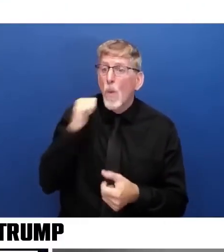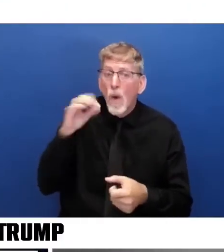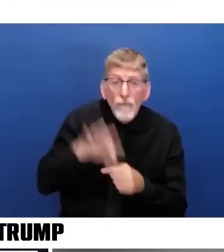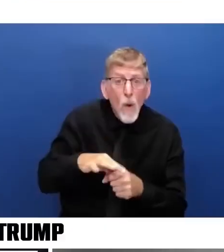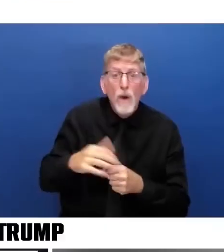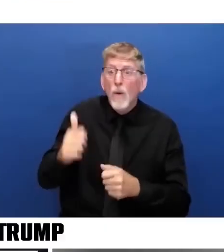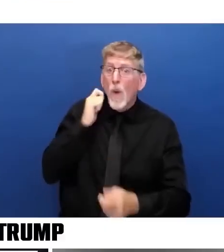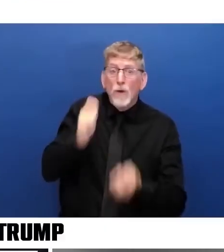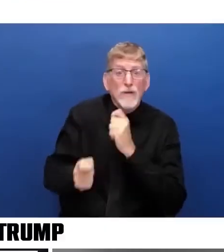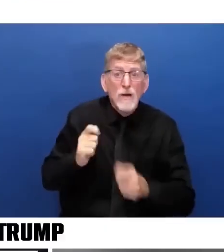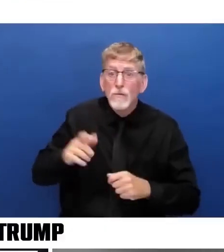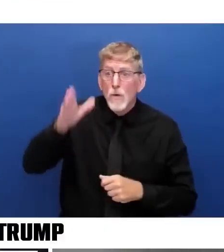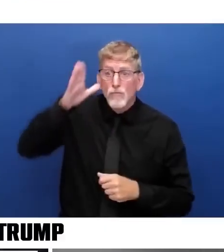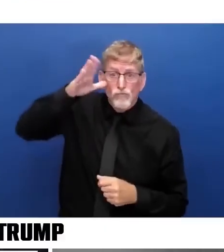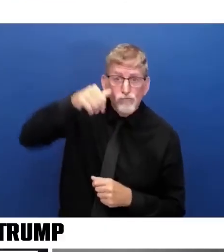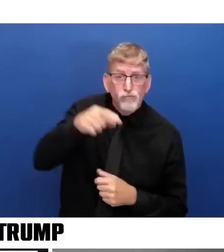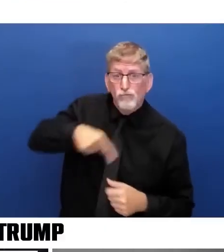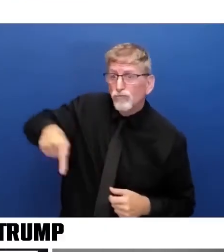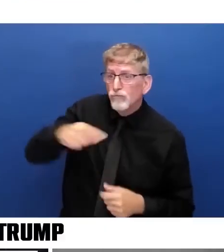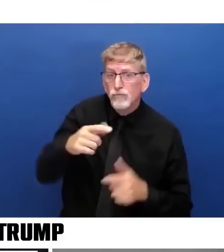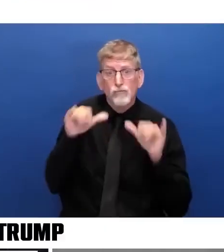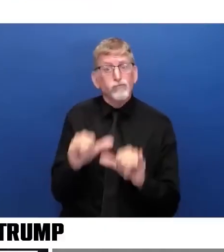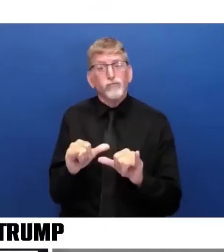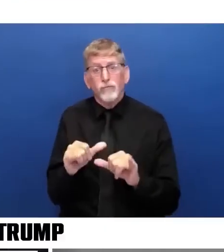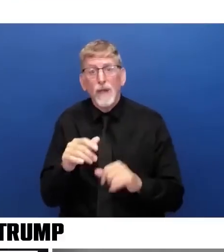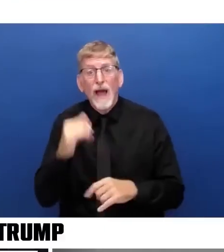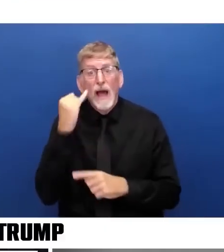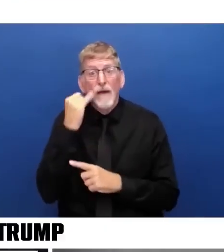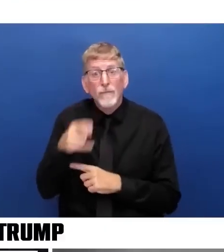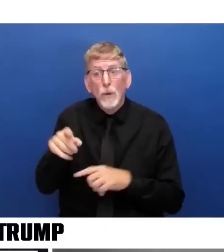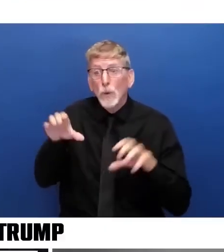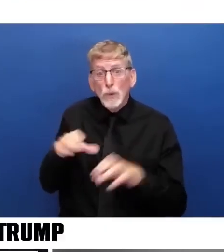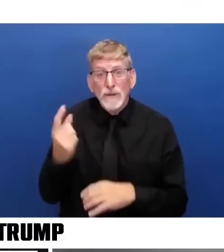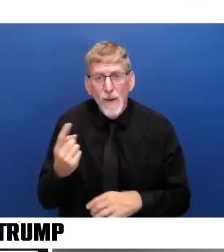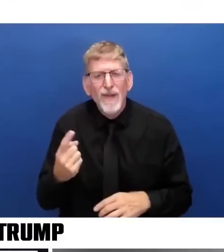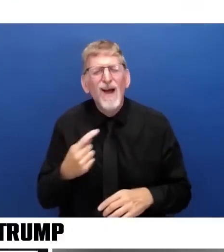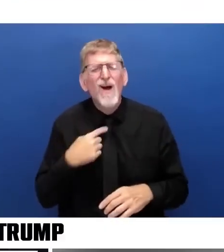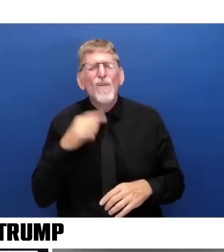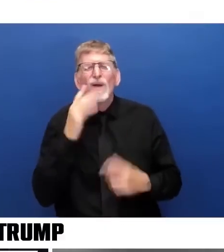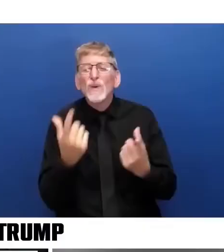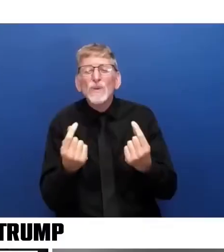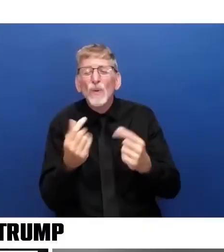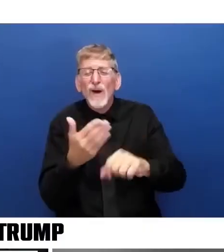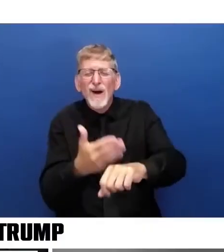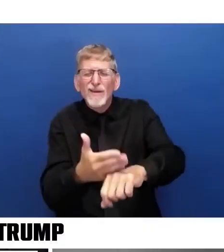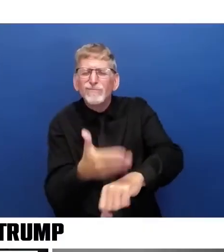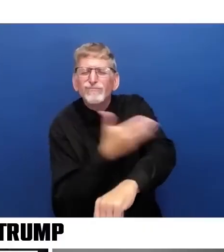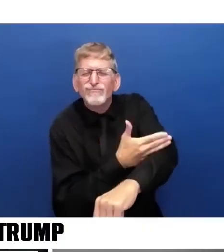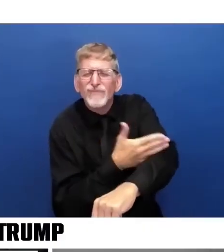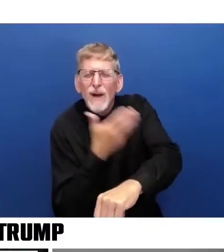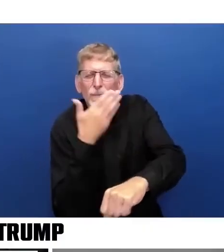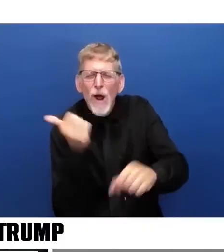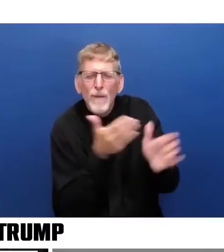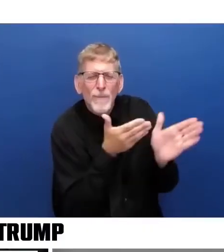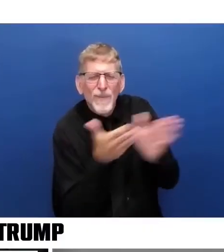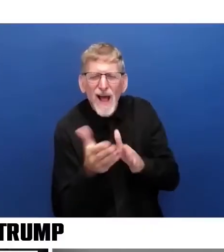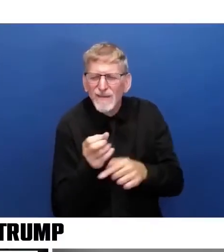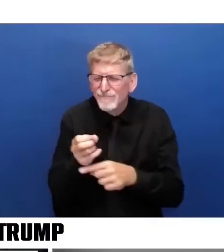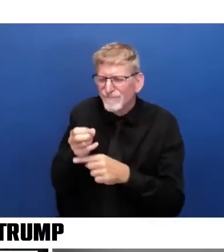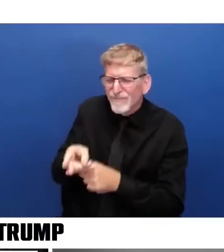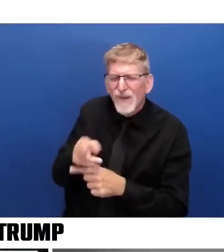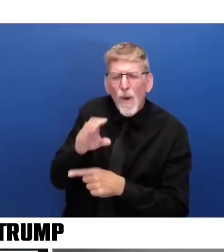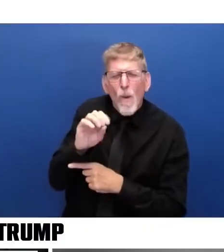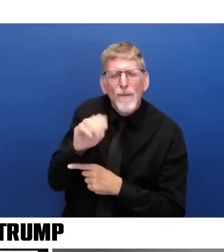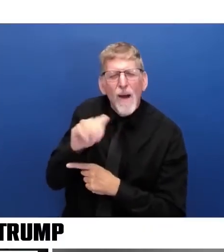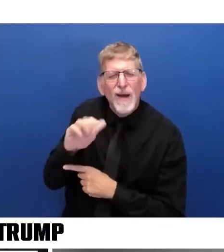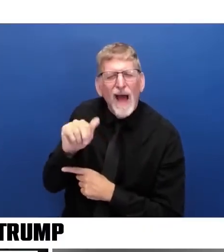vote to change it. If they would have done that, we would have had a much better plan than Obamacare. But the Democrats came up, they wouldn't vote for